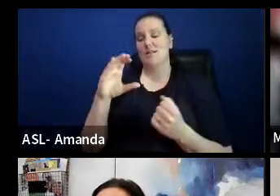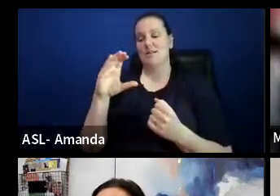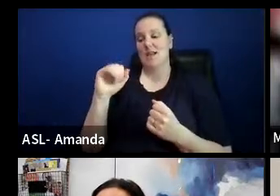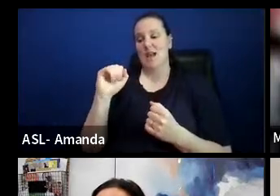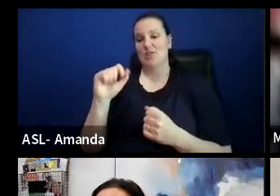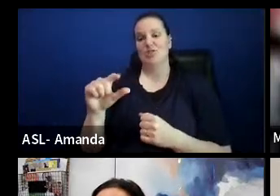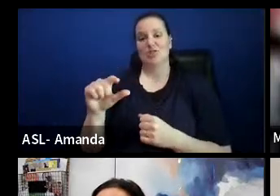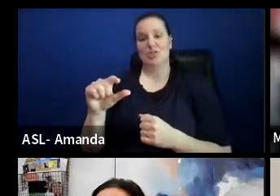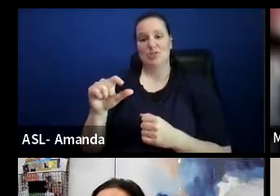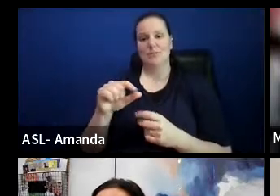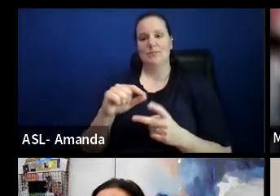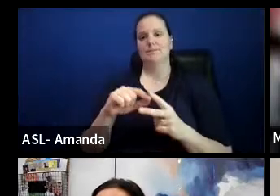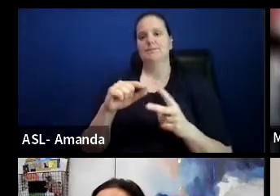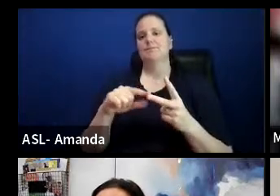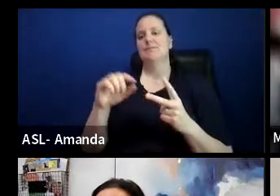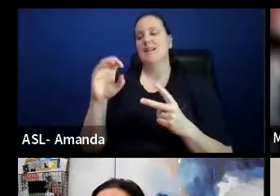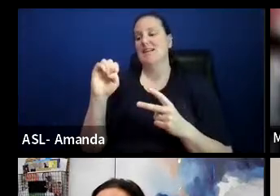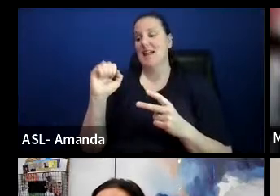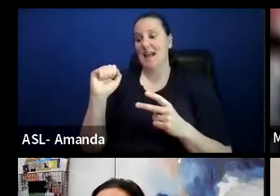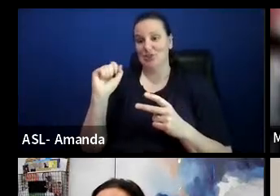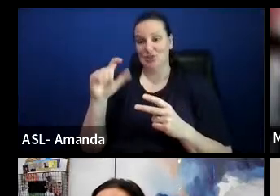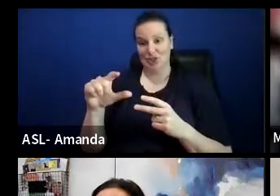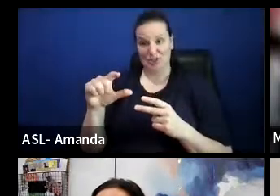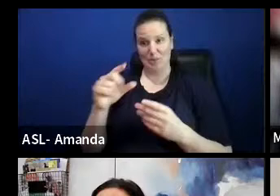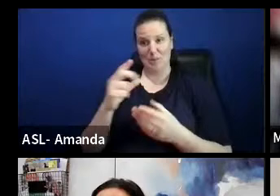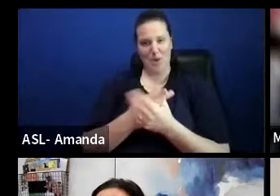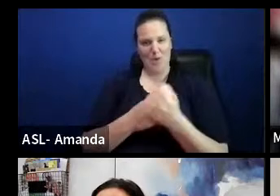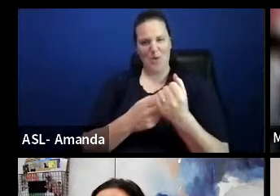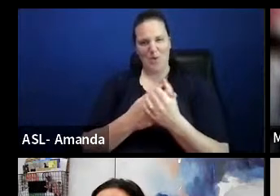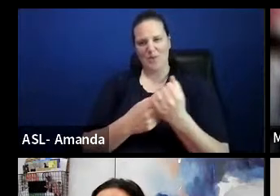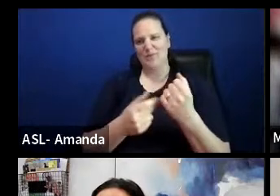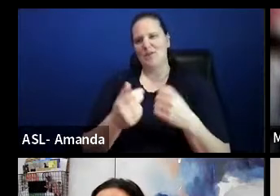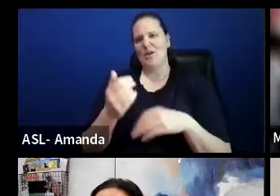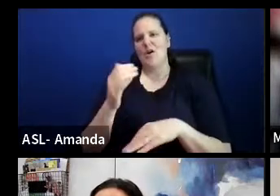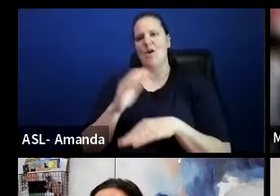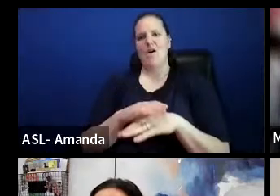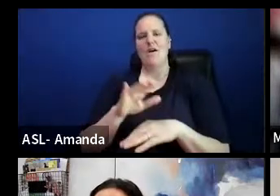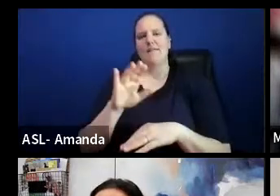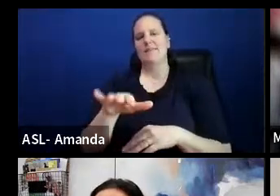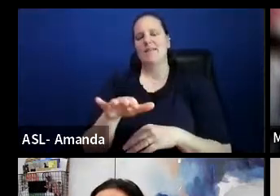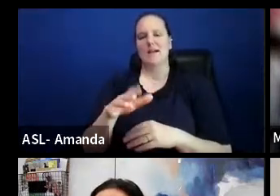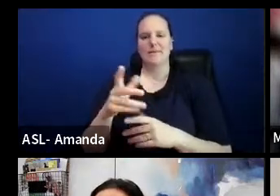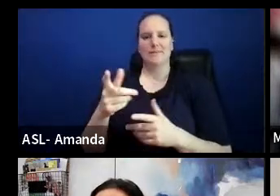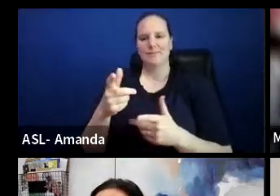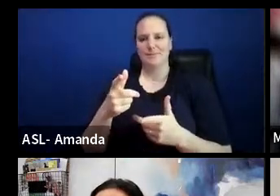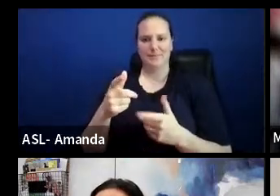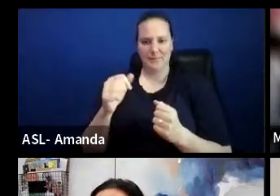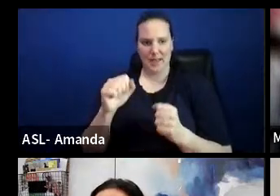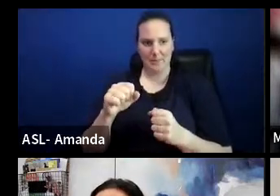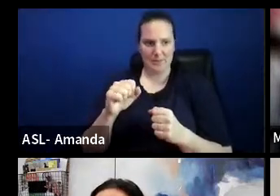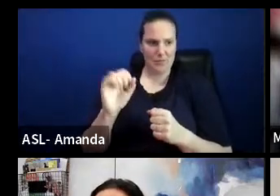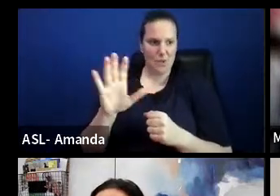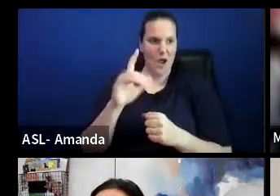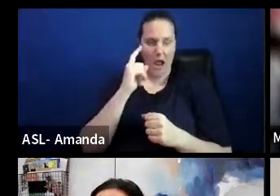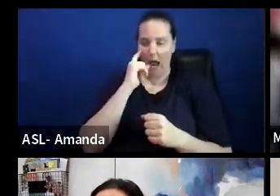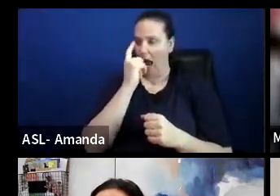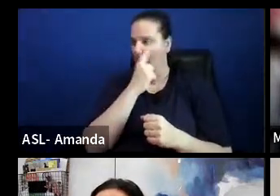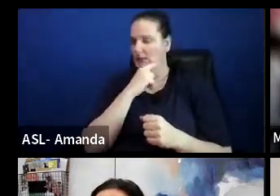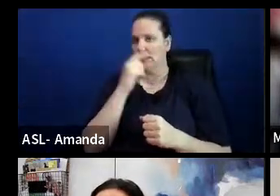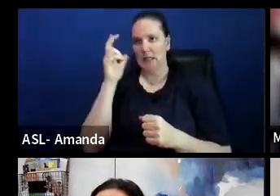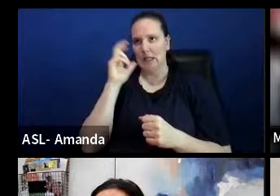CAG and EAG on there, kind of to be your eyes and